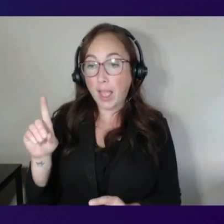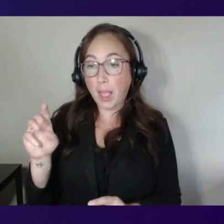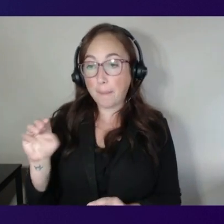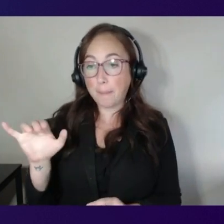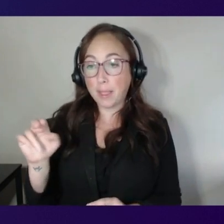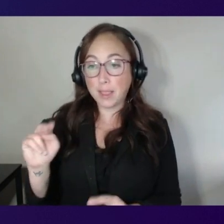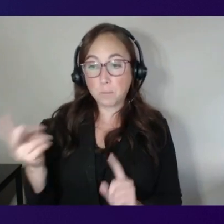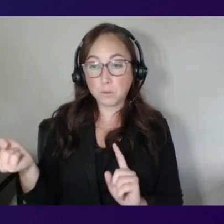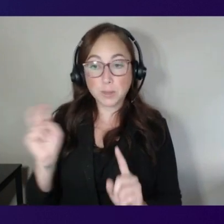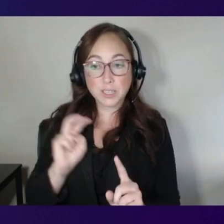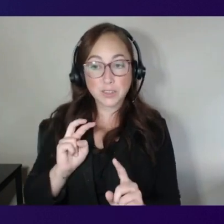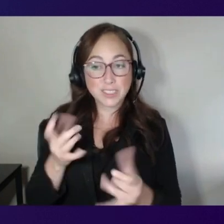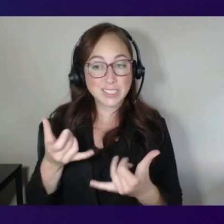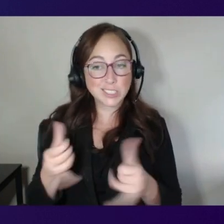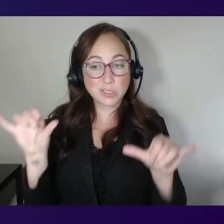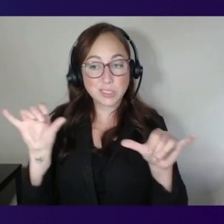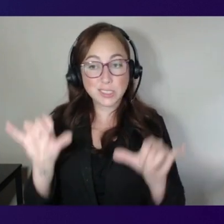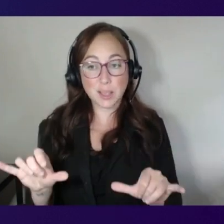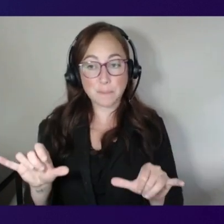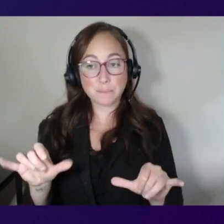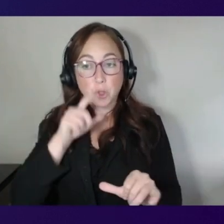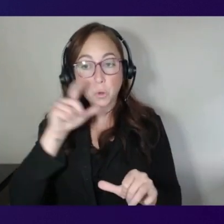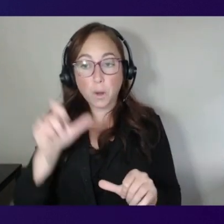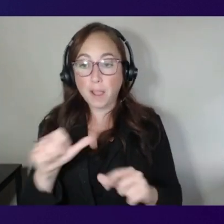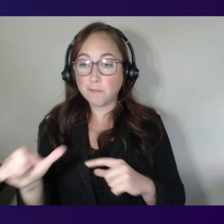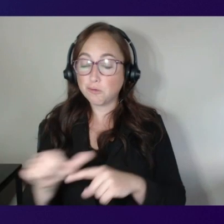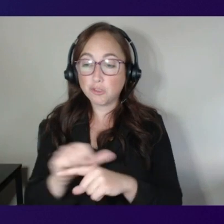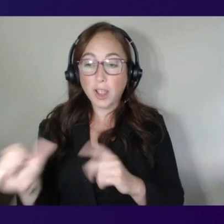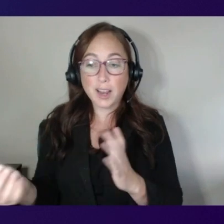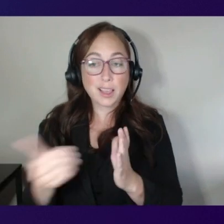difference. You don't have to retrain, you don't have to retool.